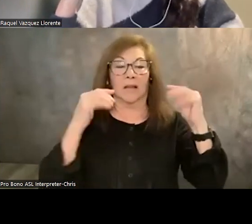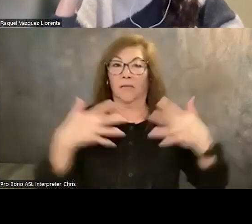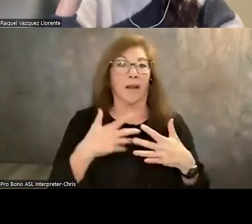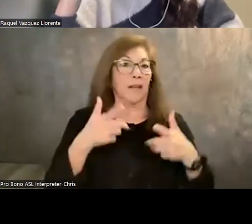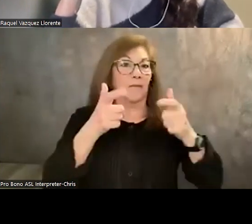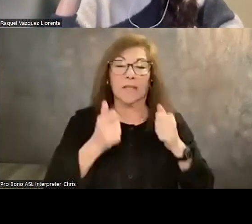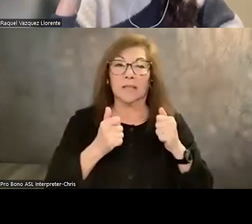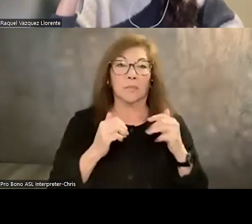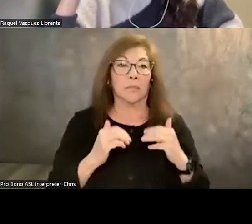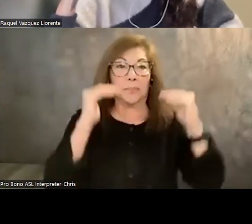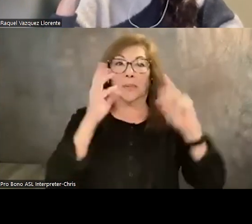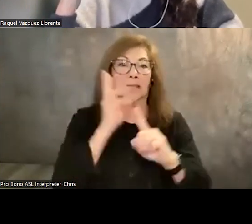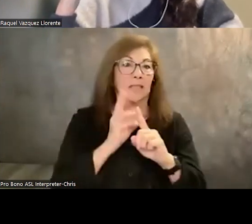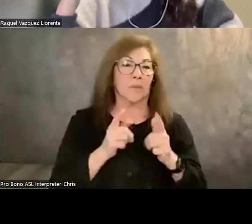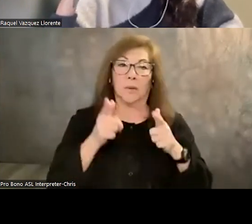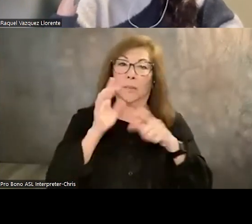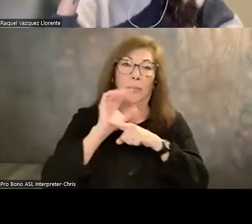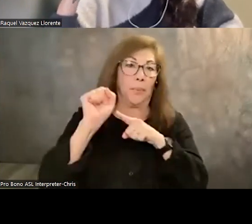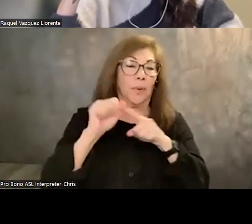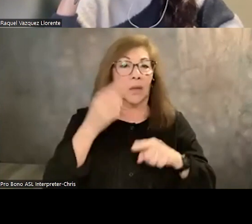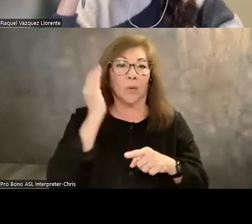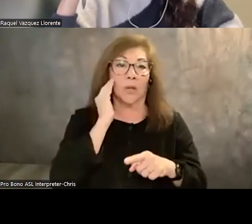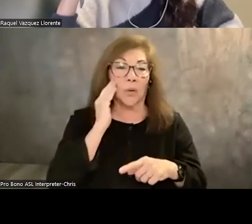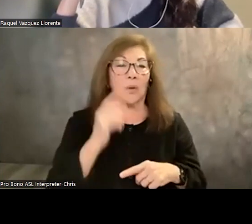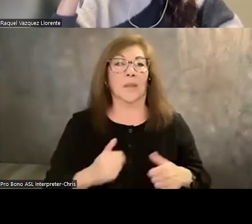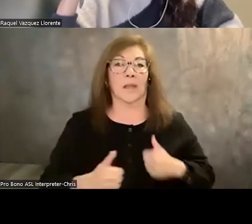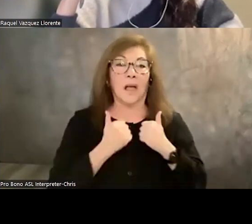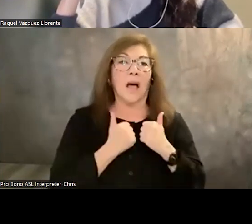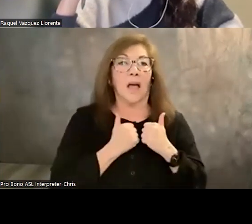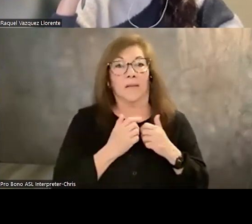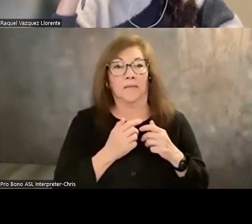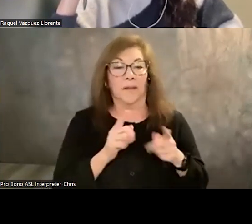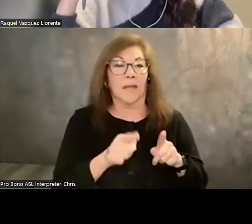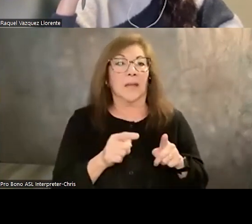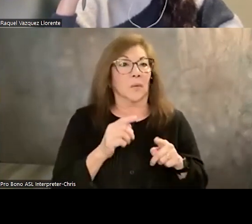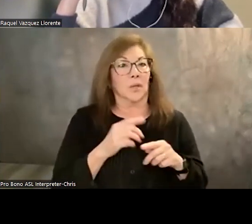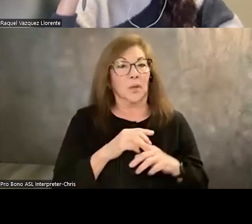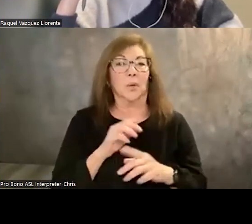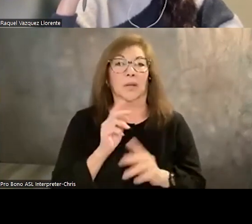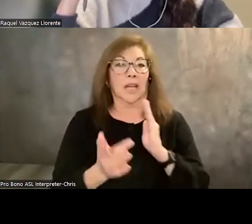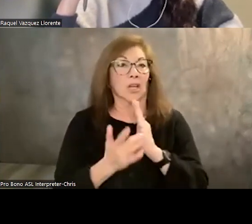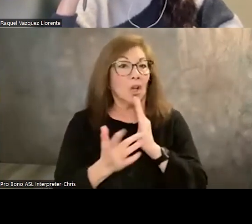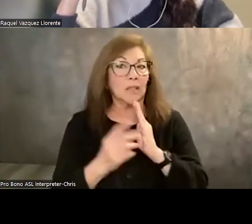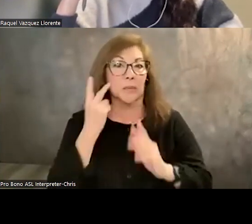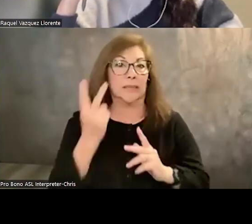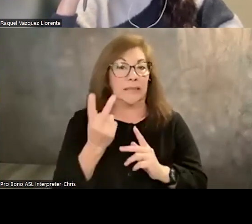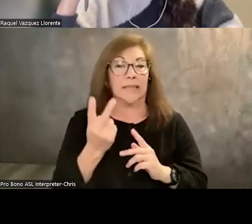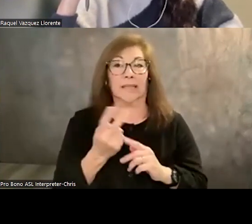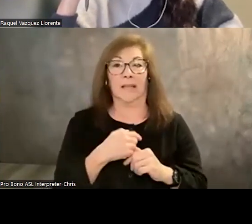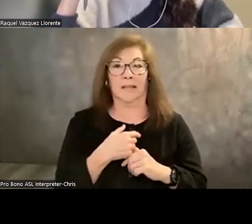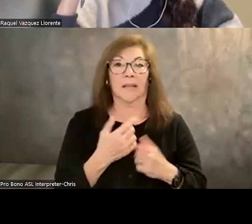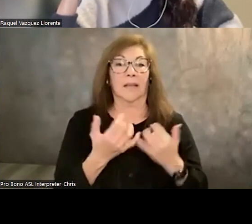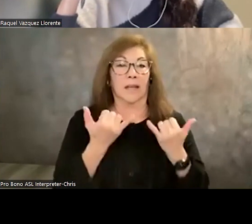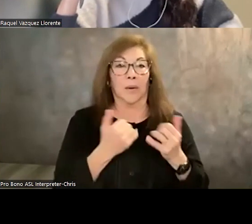the first 6 months of its sort of like life that we knew when we would be editing 2 years down the line, the technology would be as, you know, seamless as it is at this point in